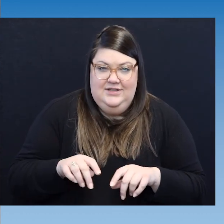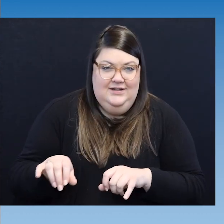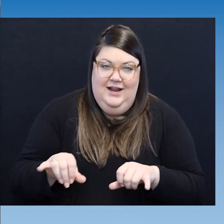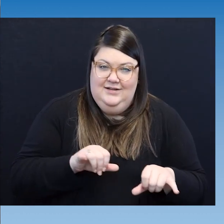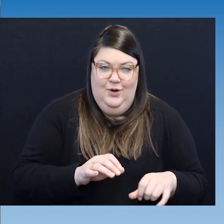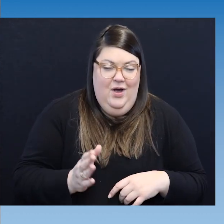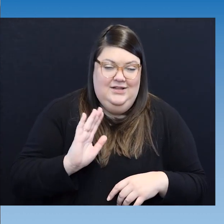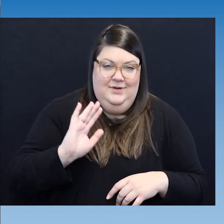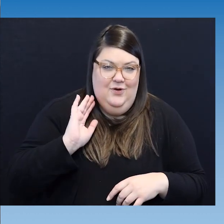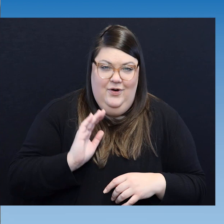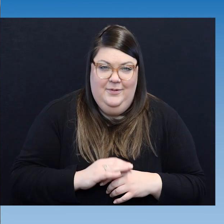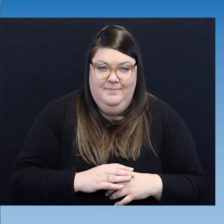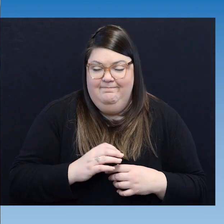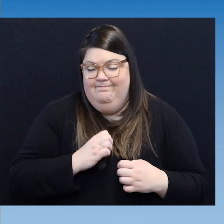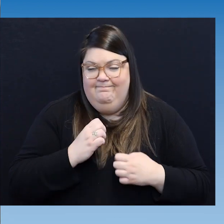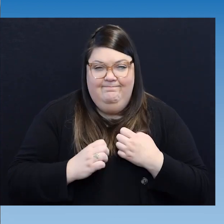was.